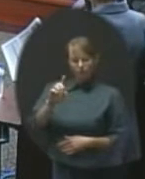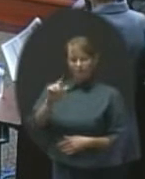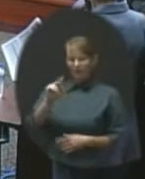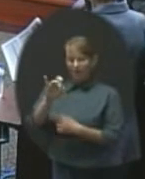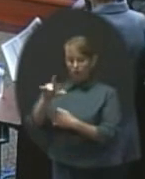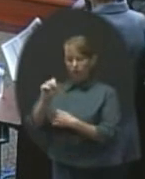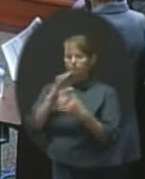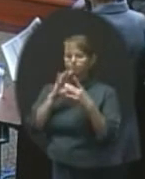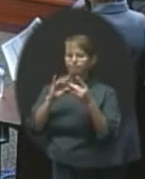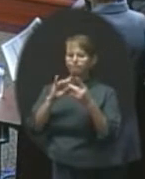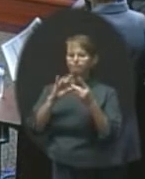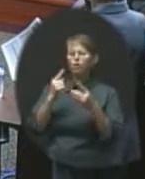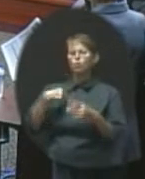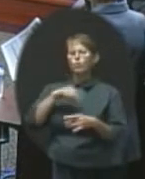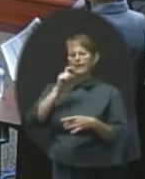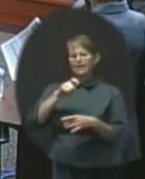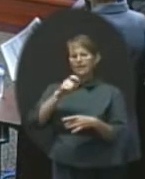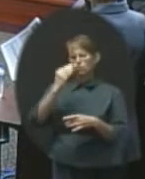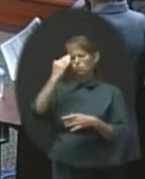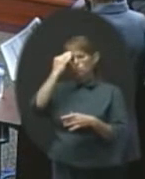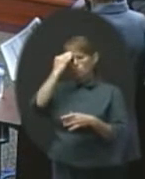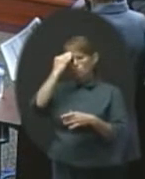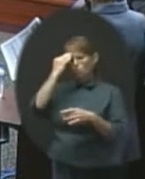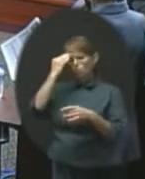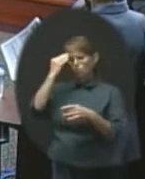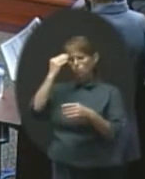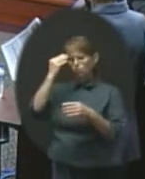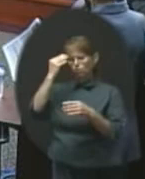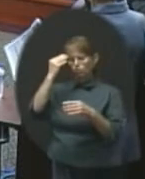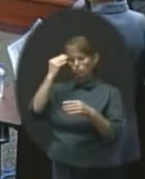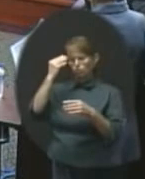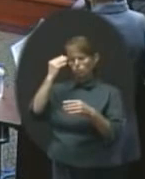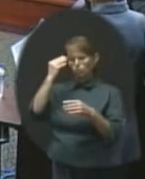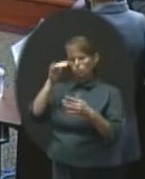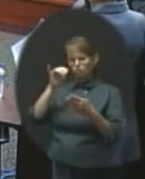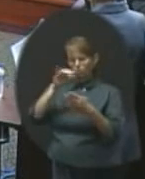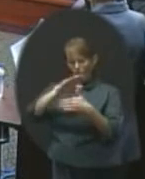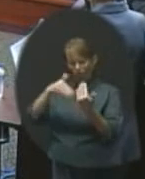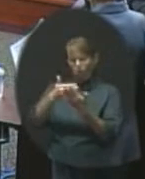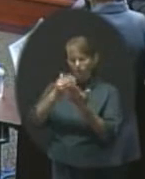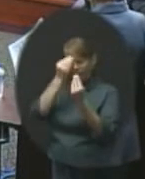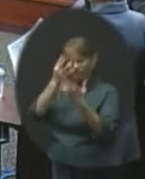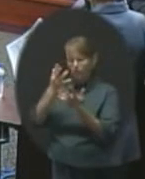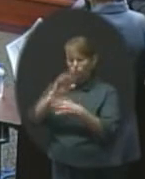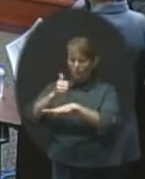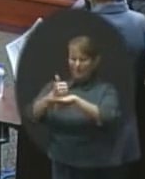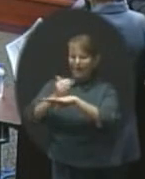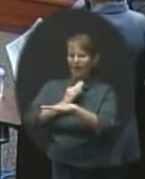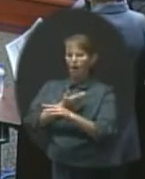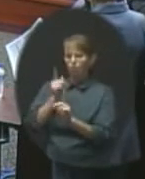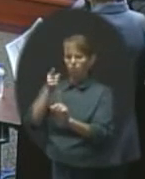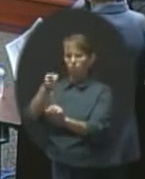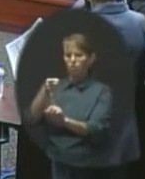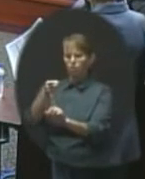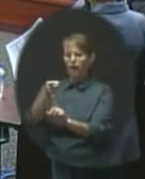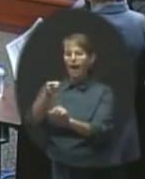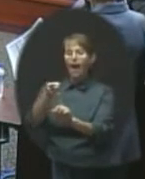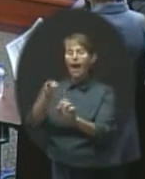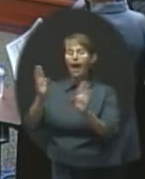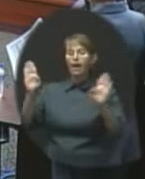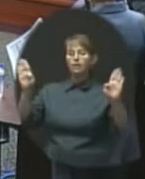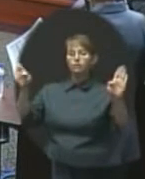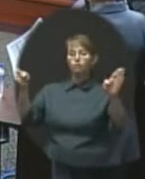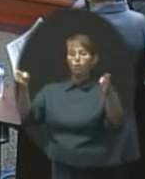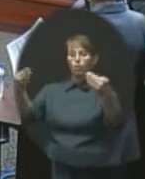internal goal for excellence. You know, and it's focused inward because we know our students best. We know